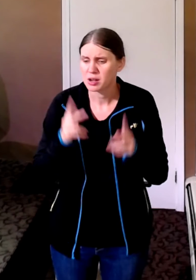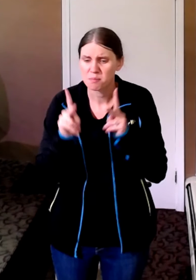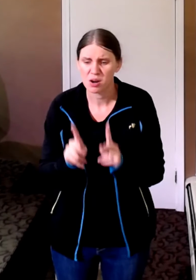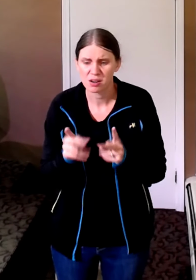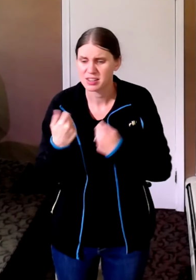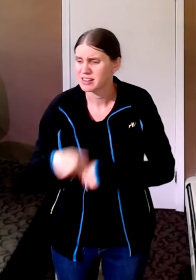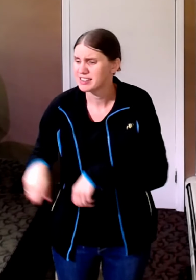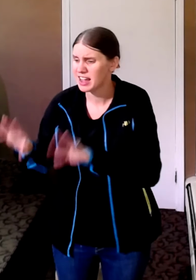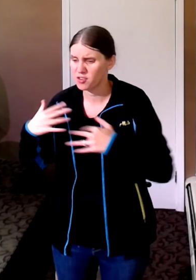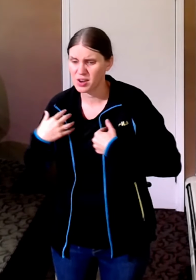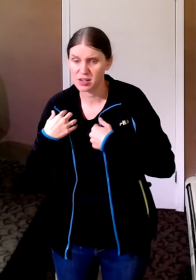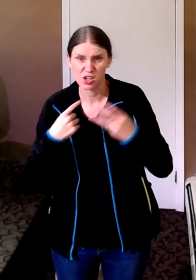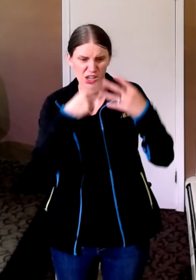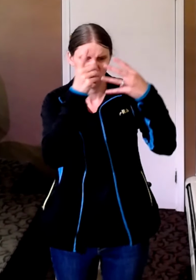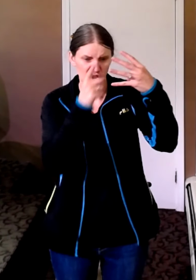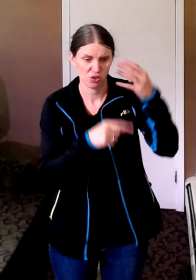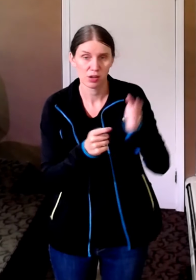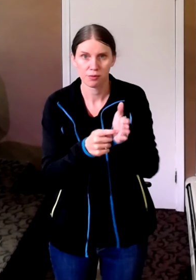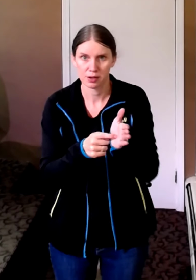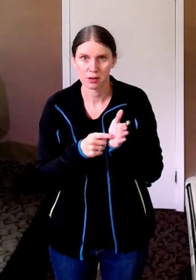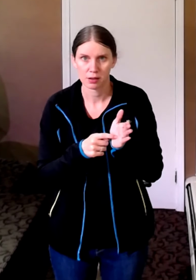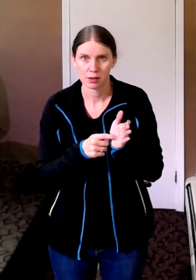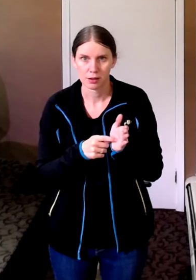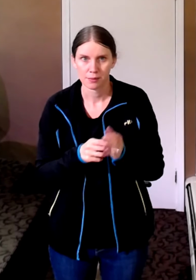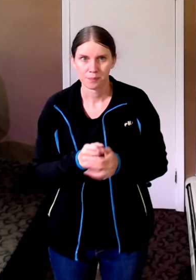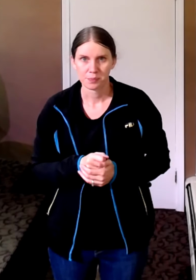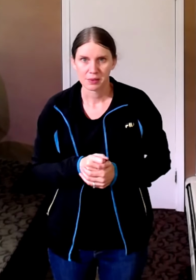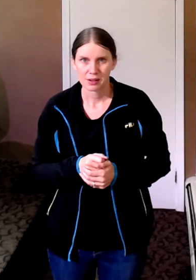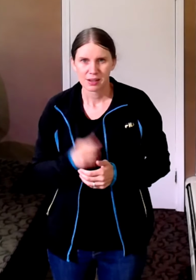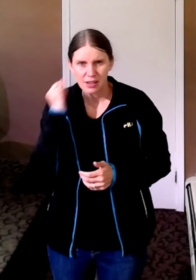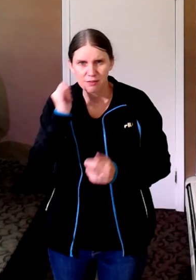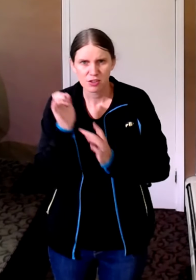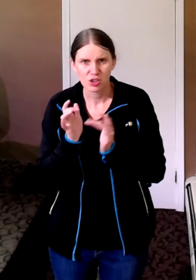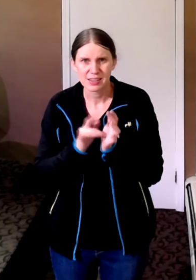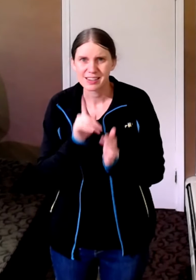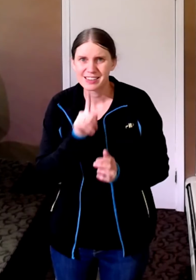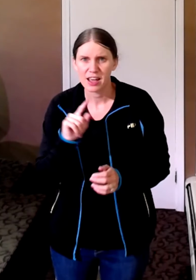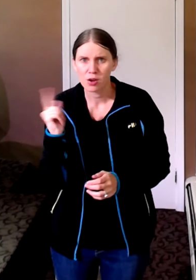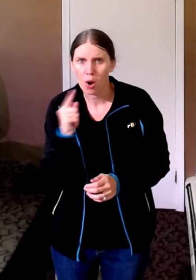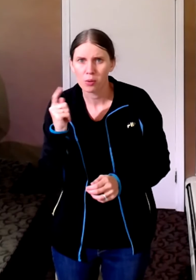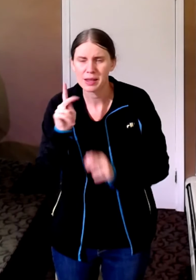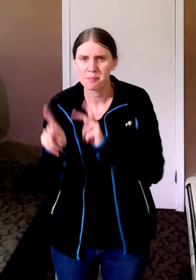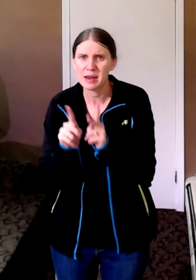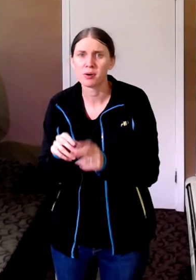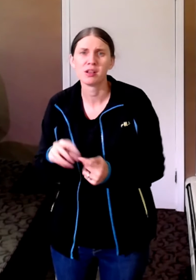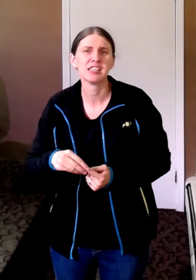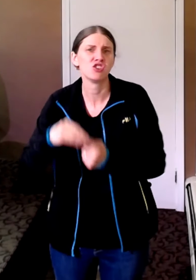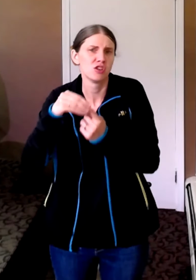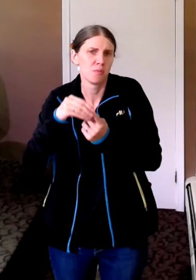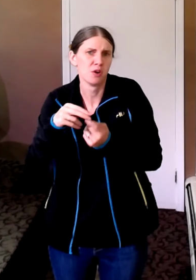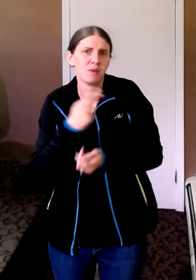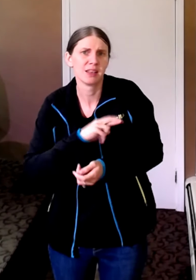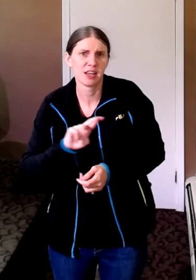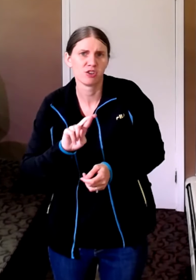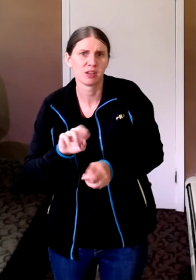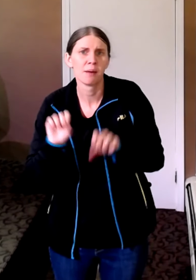there was a whole bunch of requirements. So he would have been saying, only those who are super religious can come see